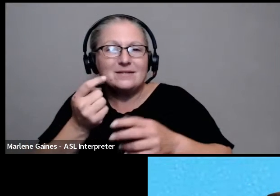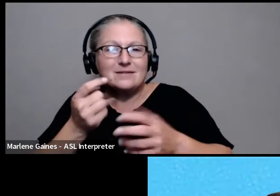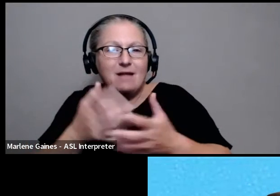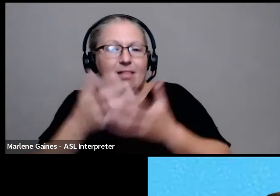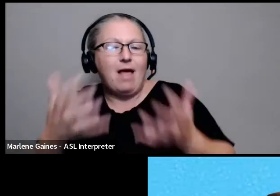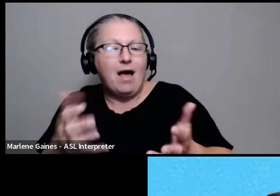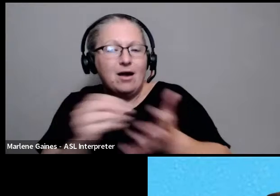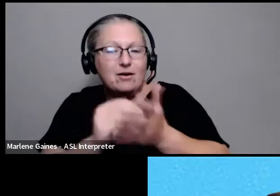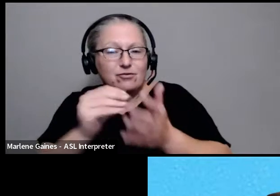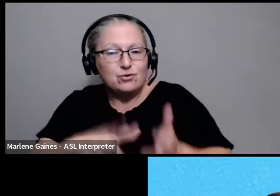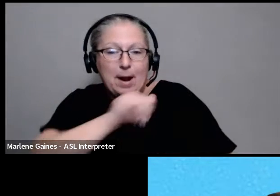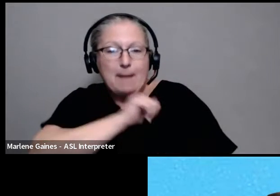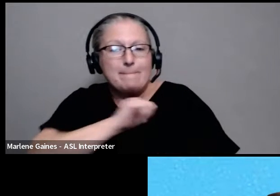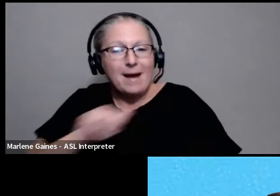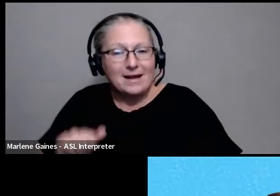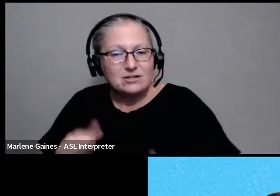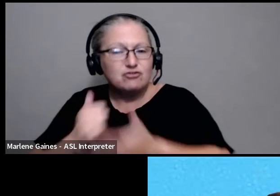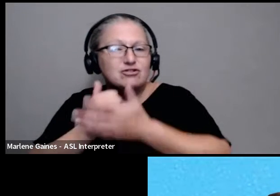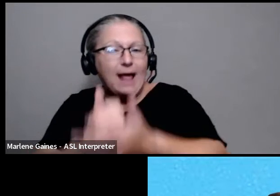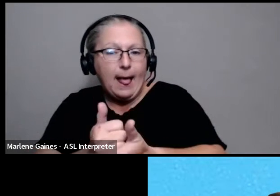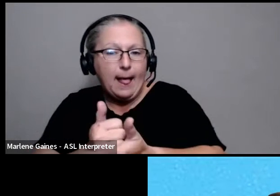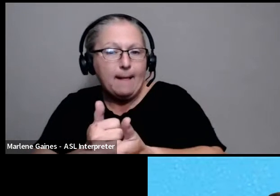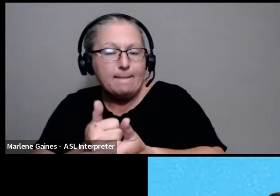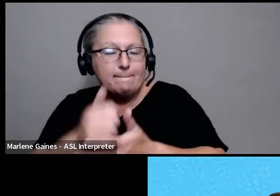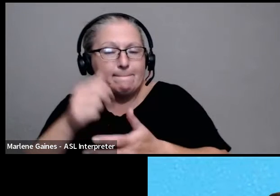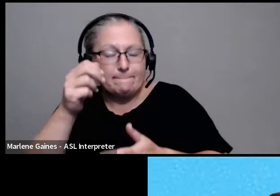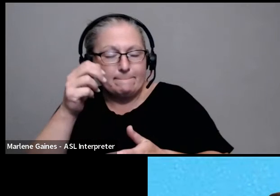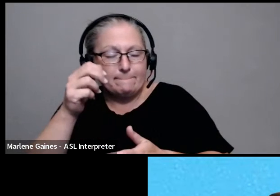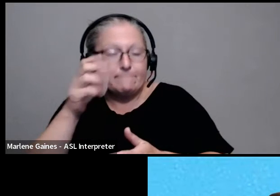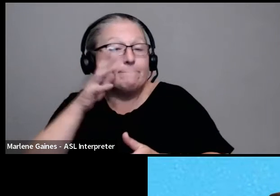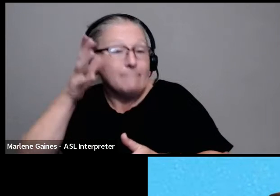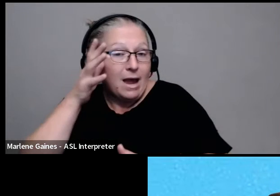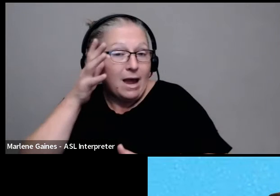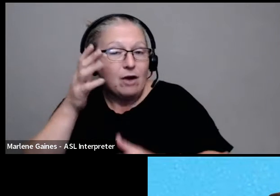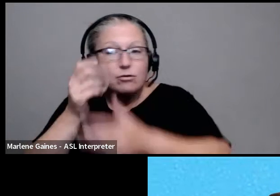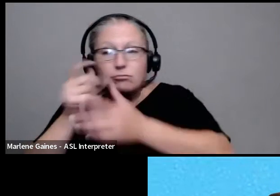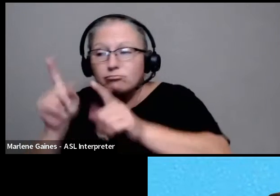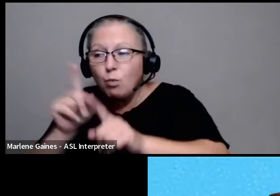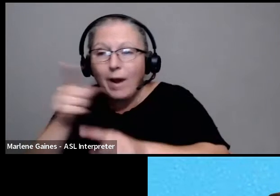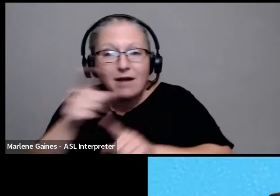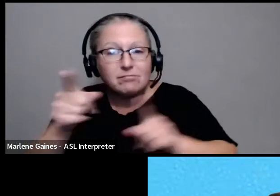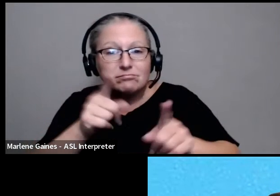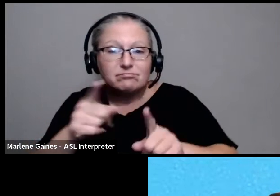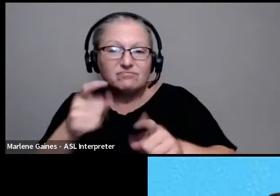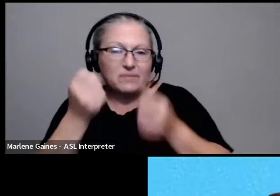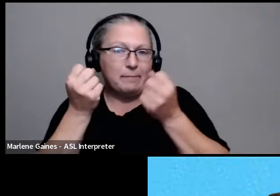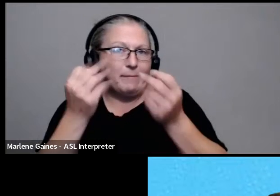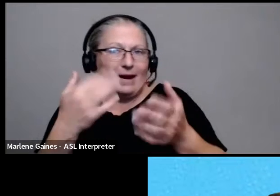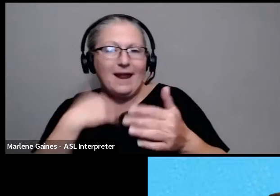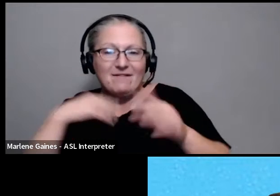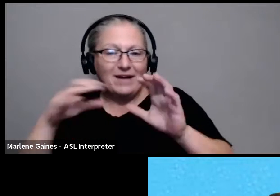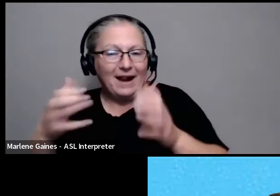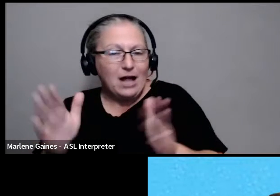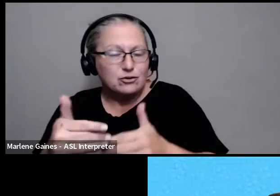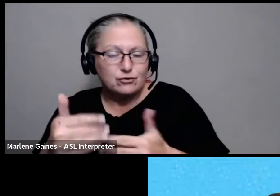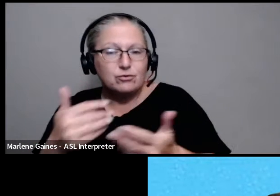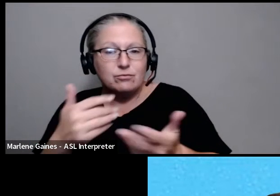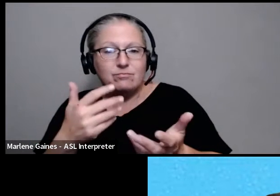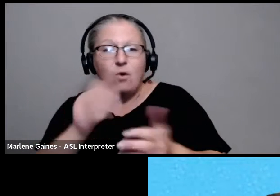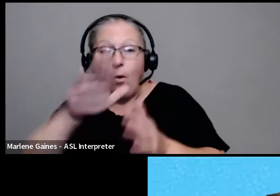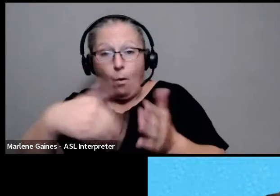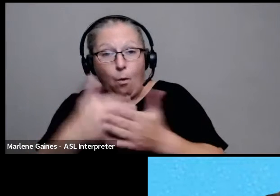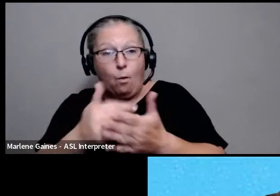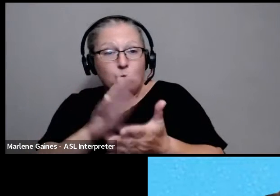ambassadors helping the parents find their way to the many, many classes that we have. And so I'm sure all the school sites